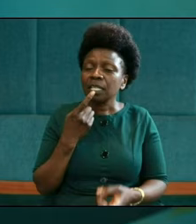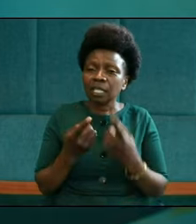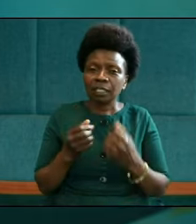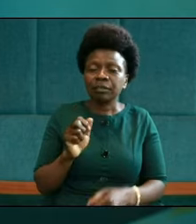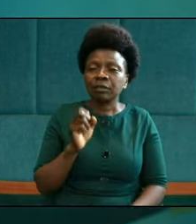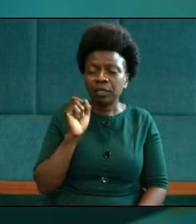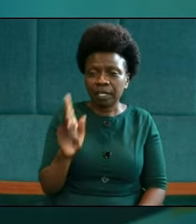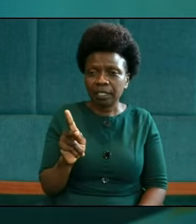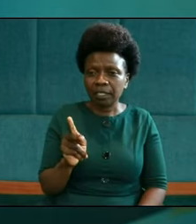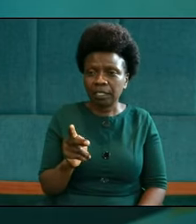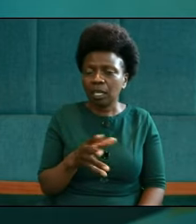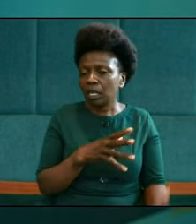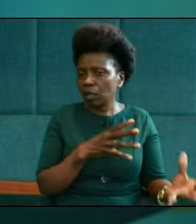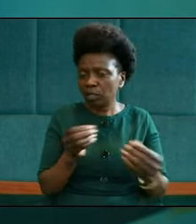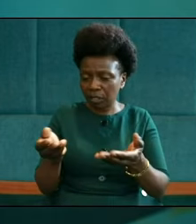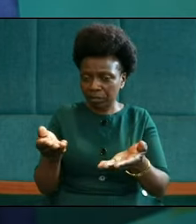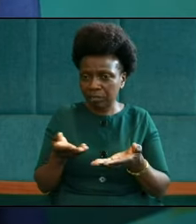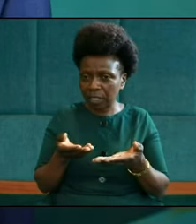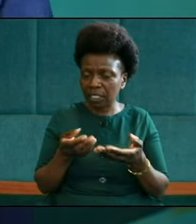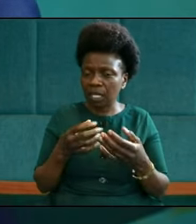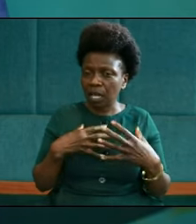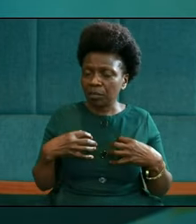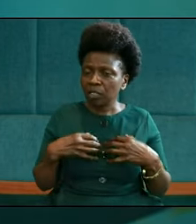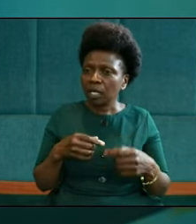mother makes, and he comes for blessing.